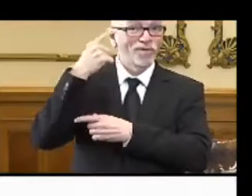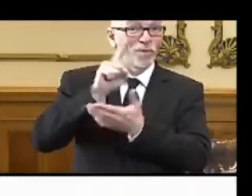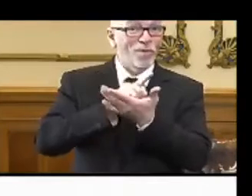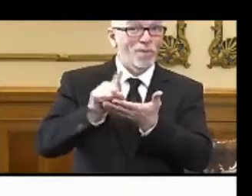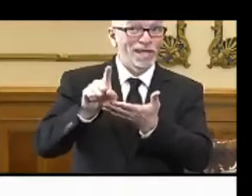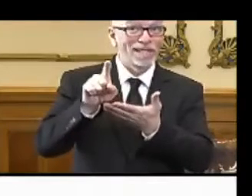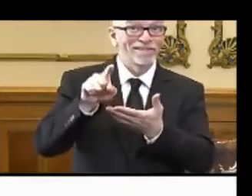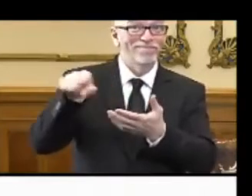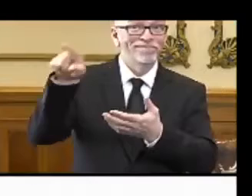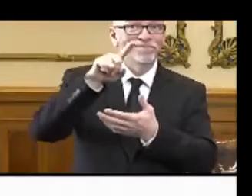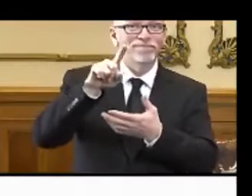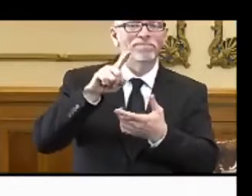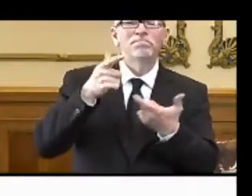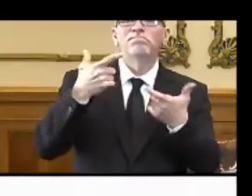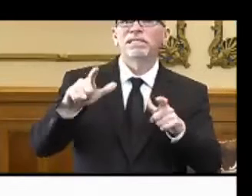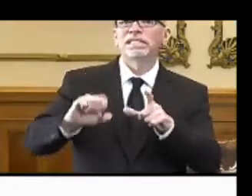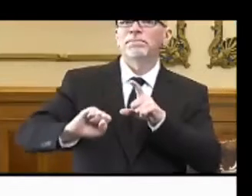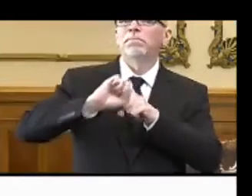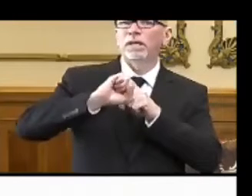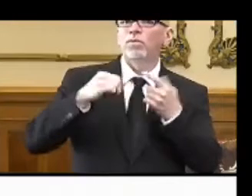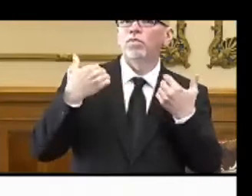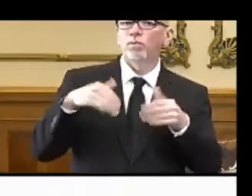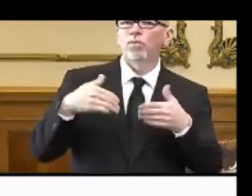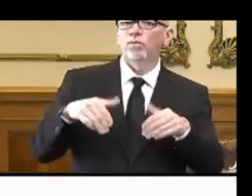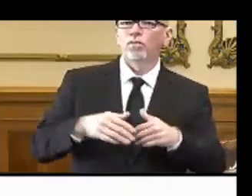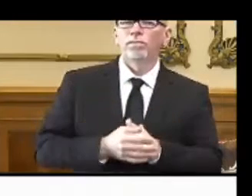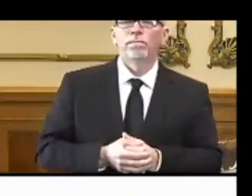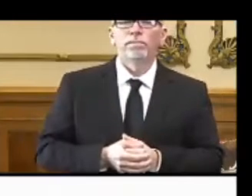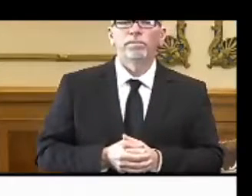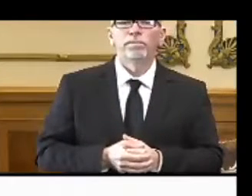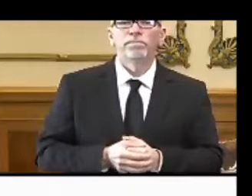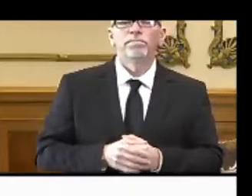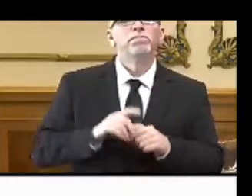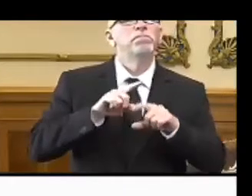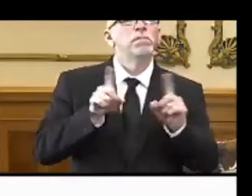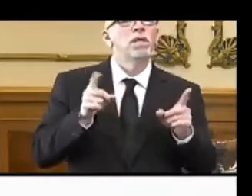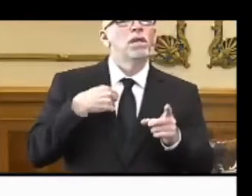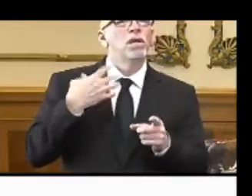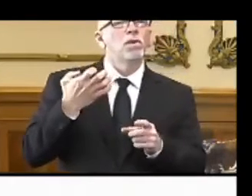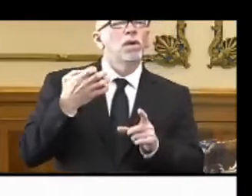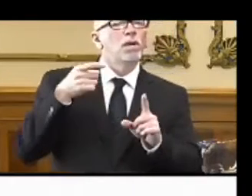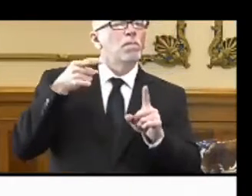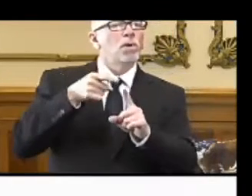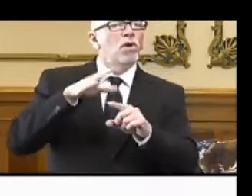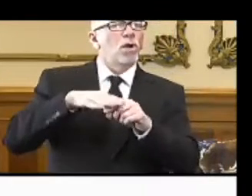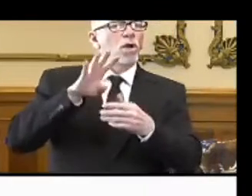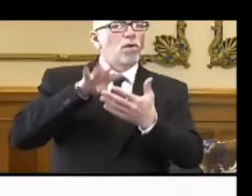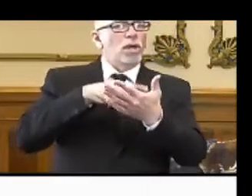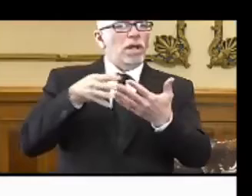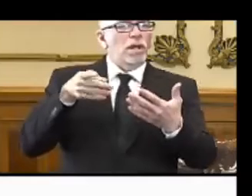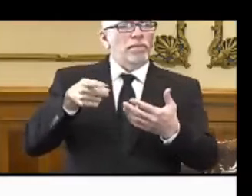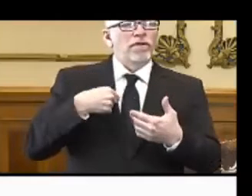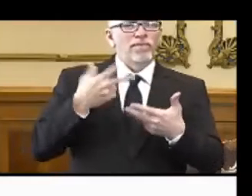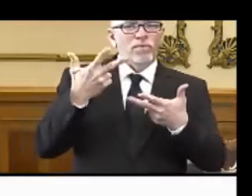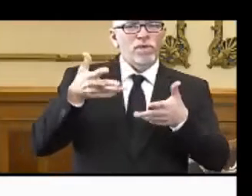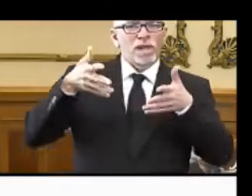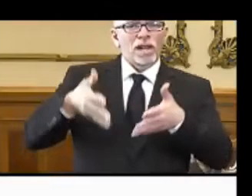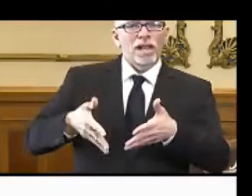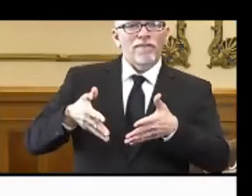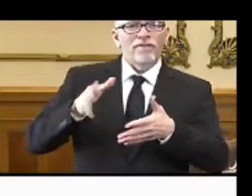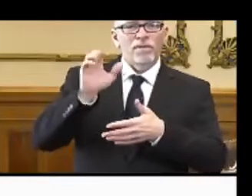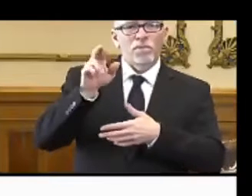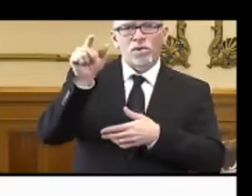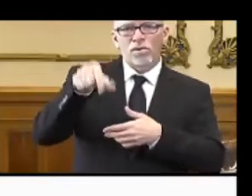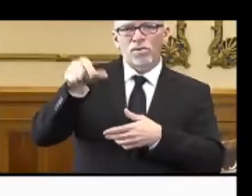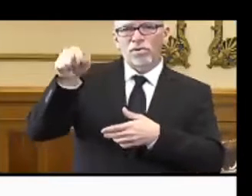period was a significant factor. But what I'd like to point out on this graph are the 3 remaining single bars